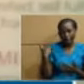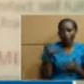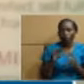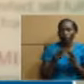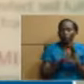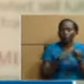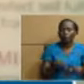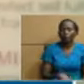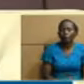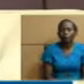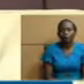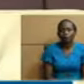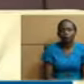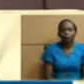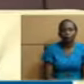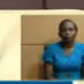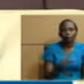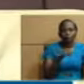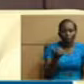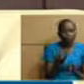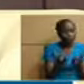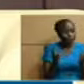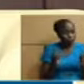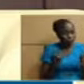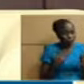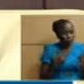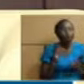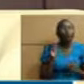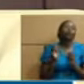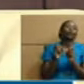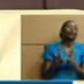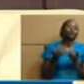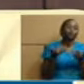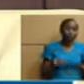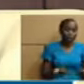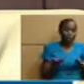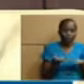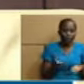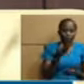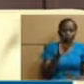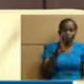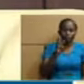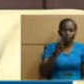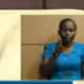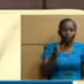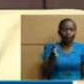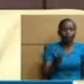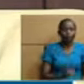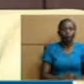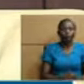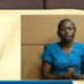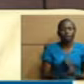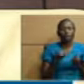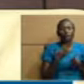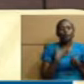for joining us. Do I have another panelist? Okay, so for now we'll have Fred joining us. I want to start